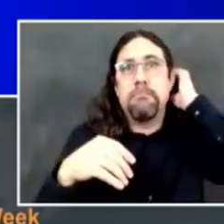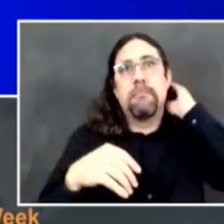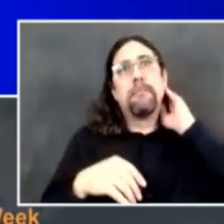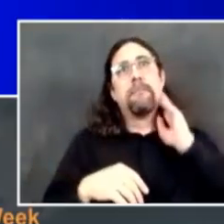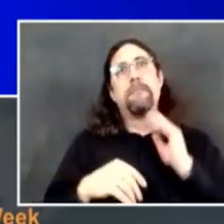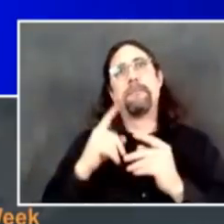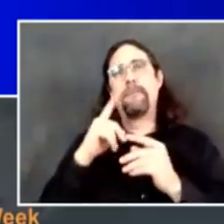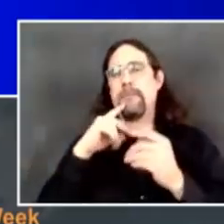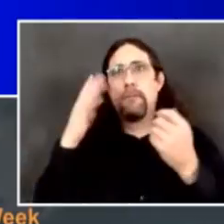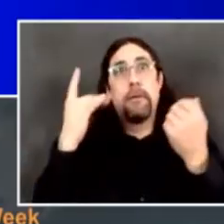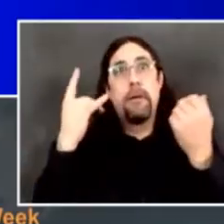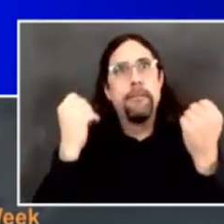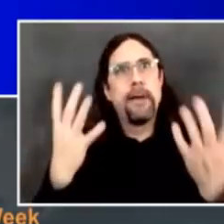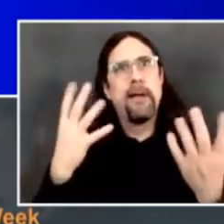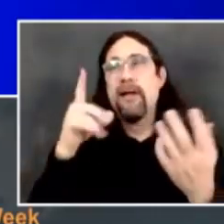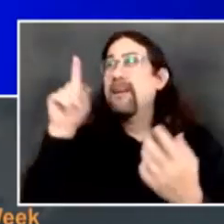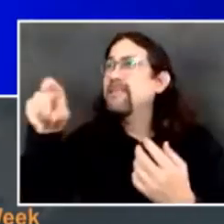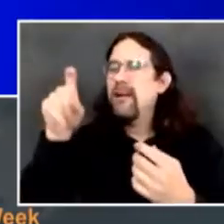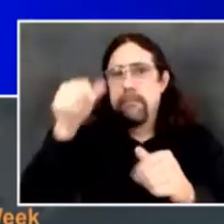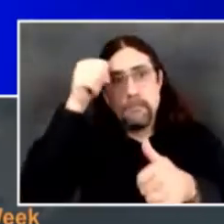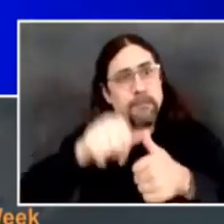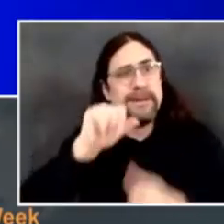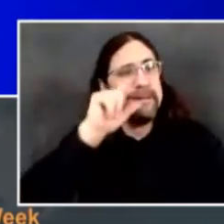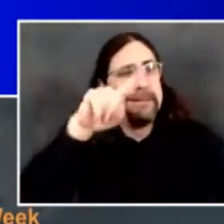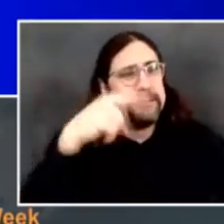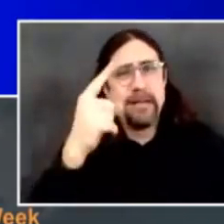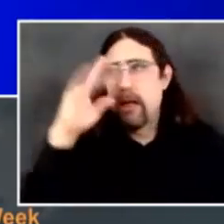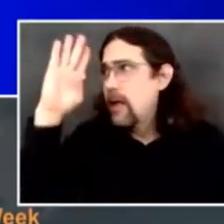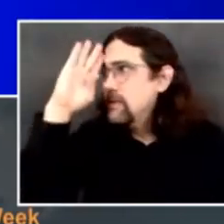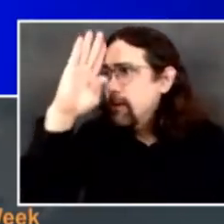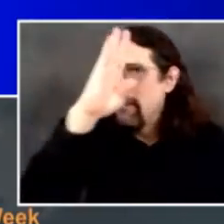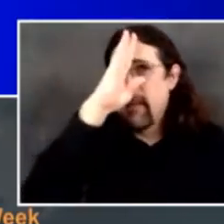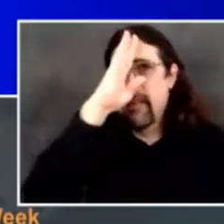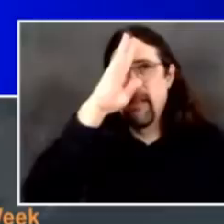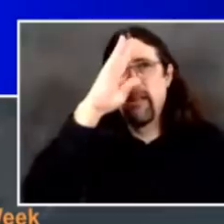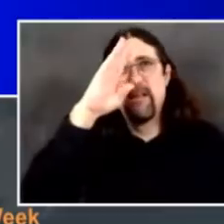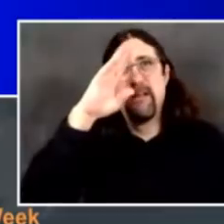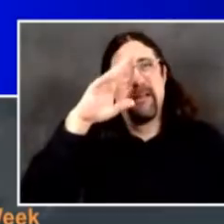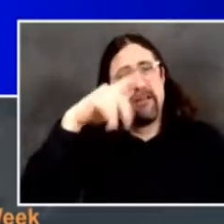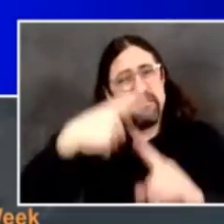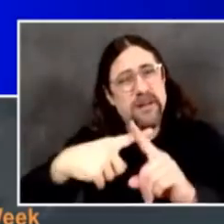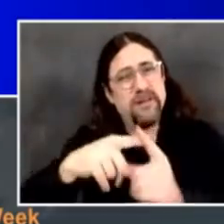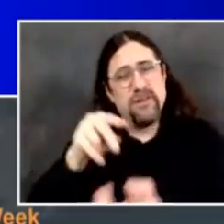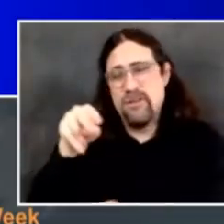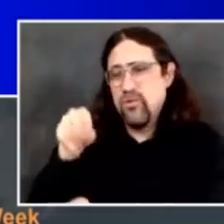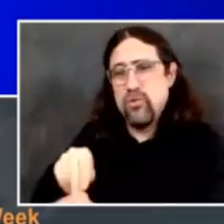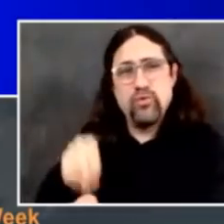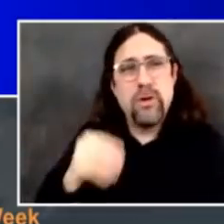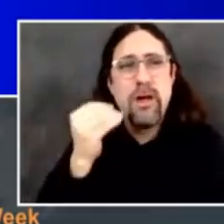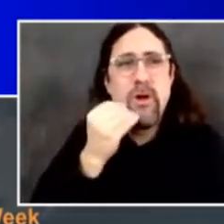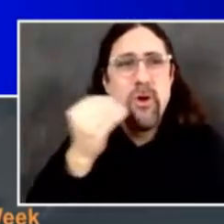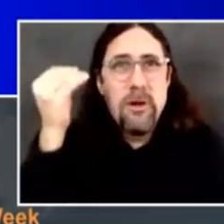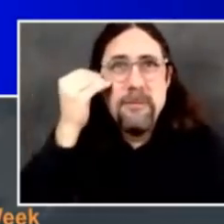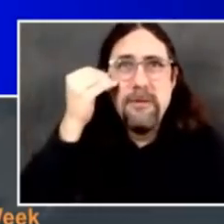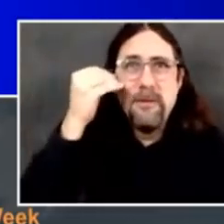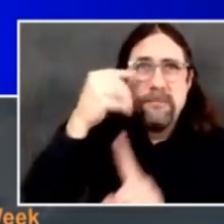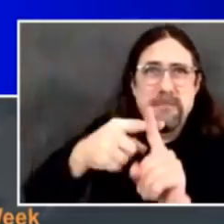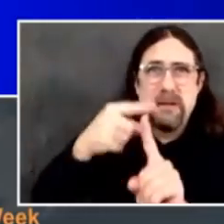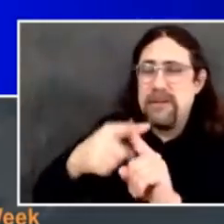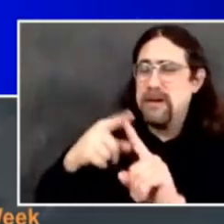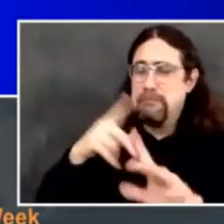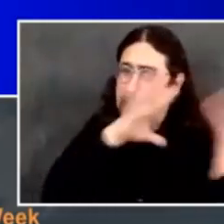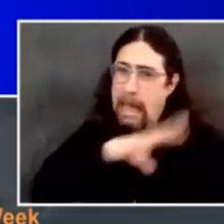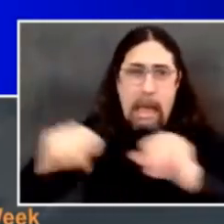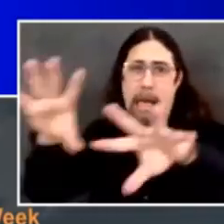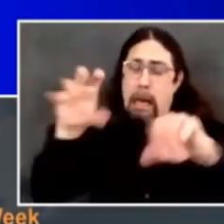It's striking. The largest city in the country, the greatest country in the world, and yet this is the first week in a couple